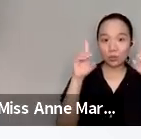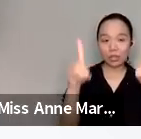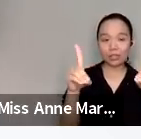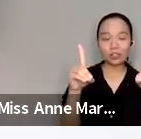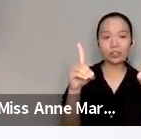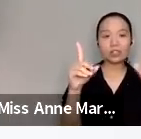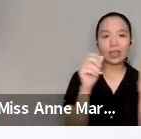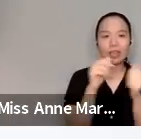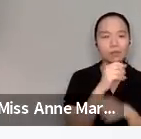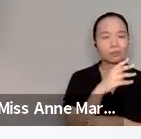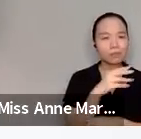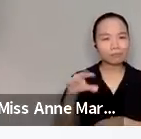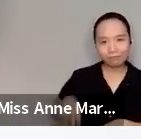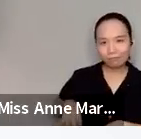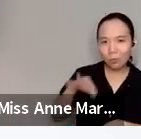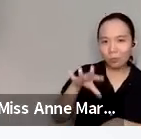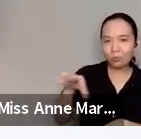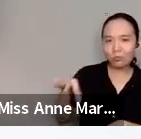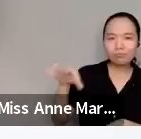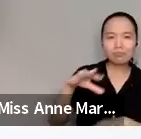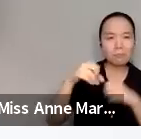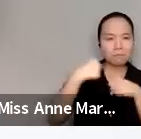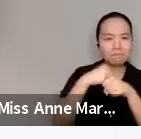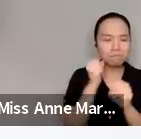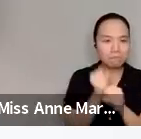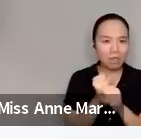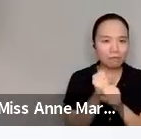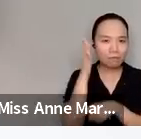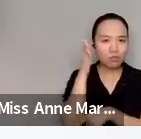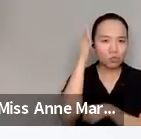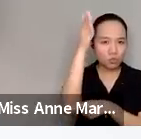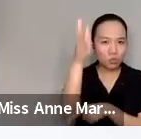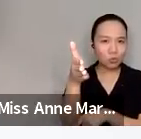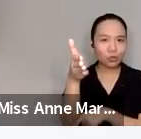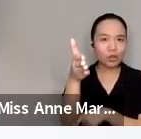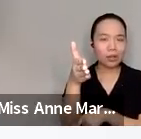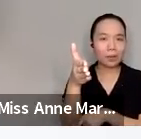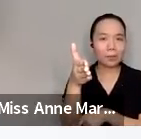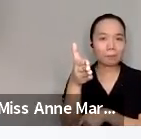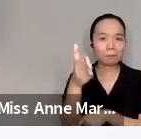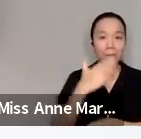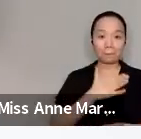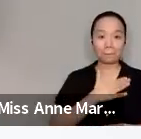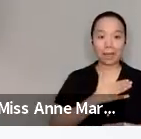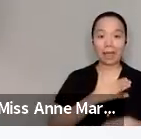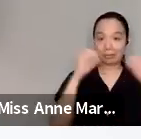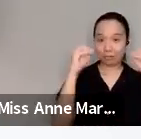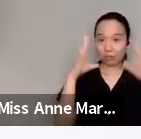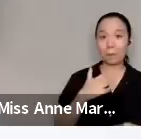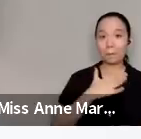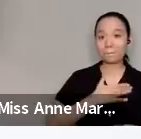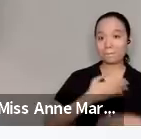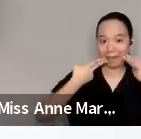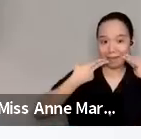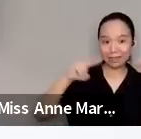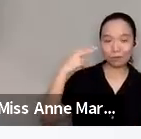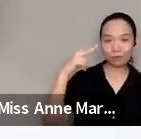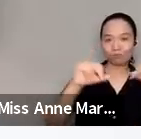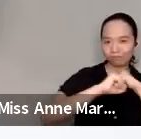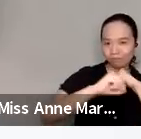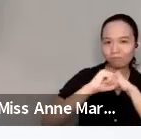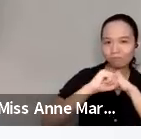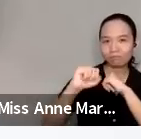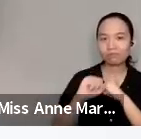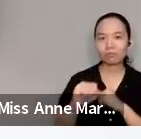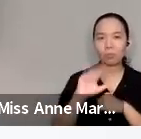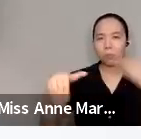their contribution in shaping the country's future through the My Teacher, My Hero campaign. The